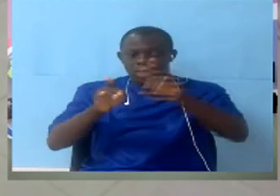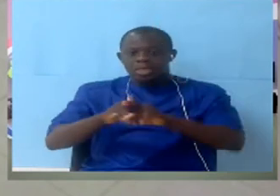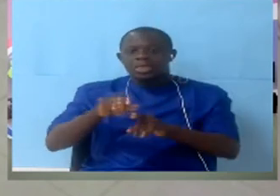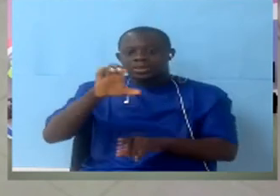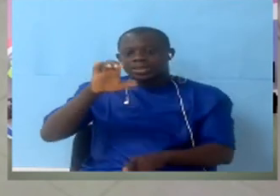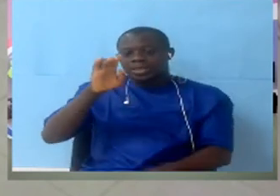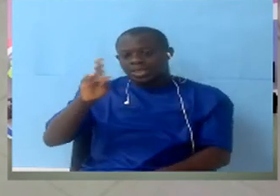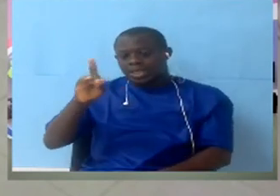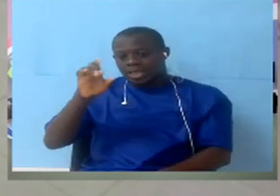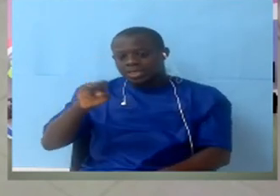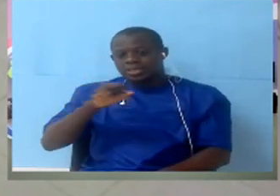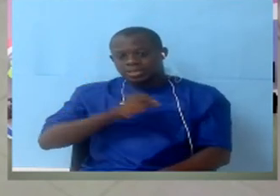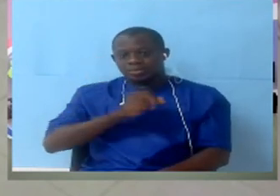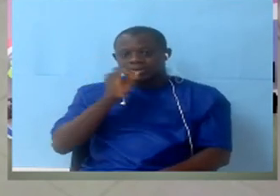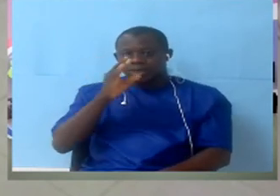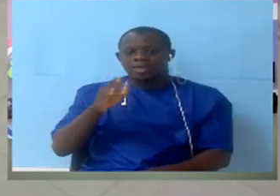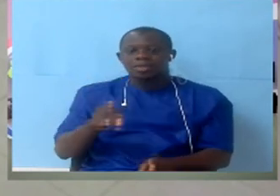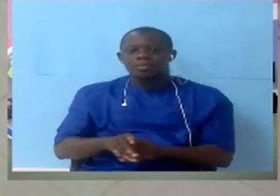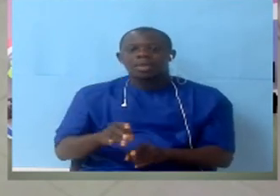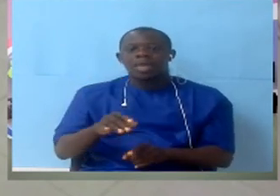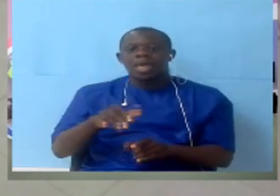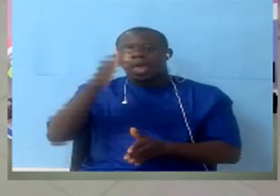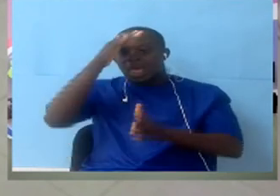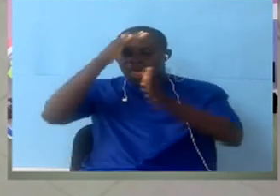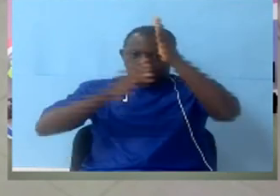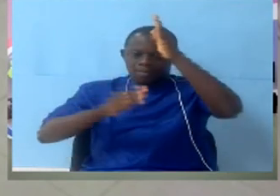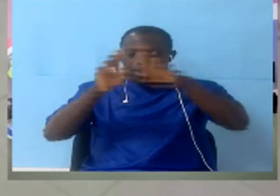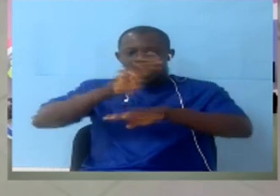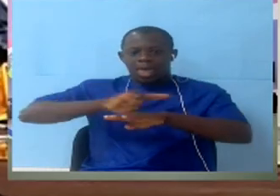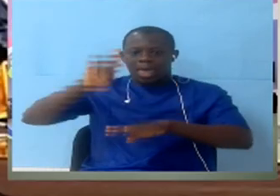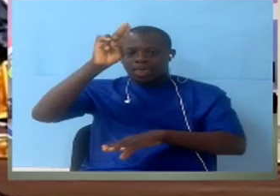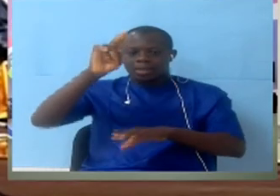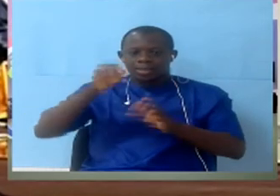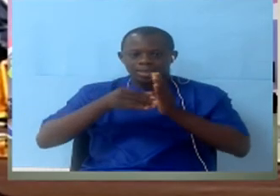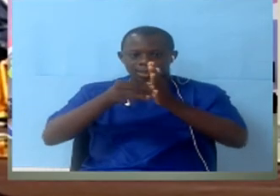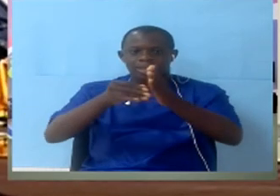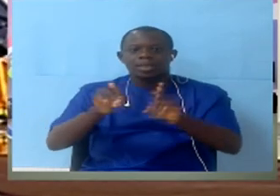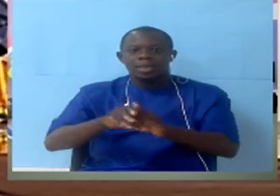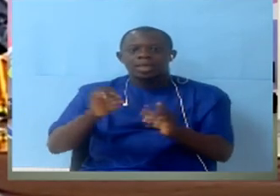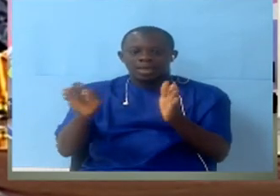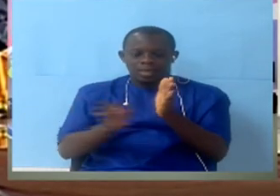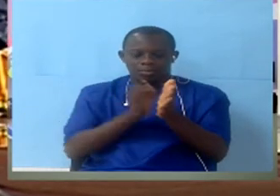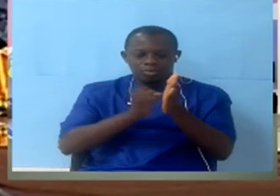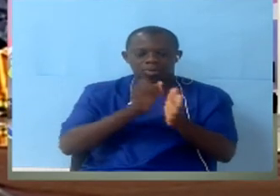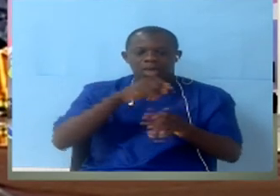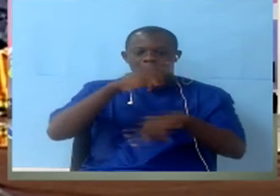said the Army High Command is investigating the case of the nicking